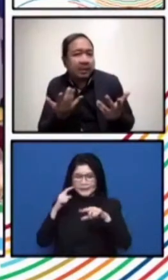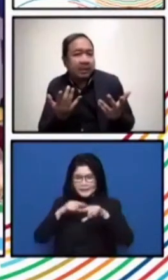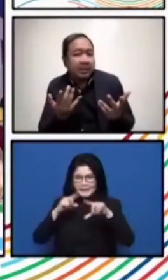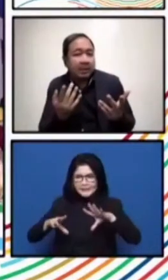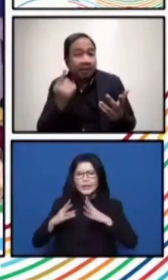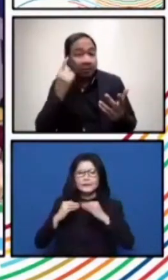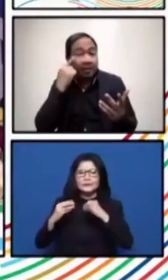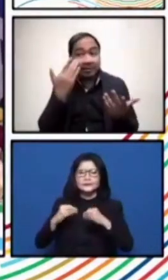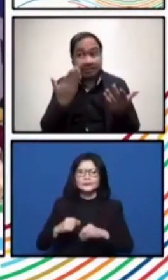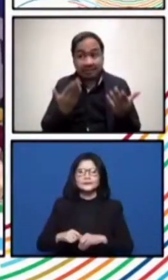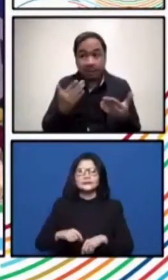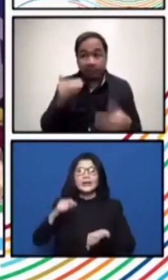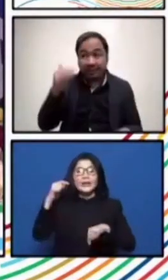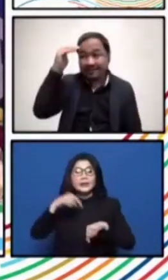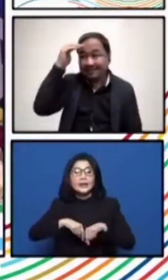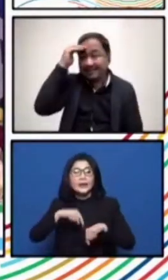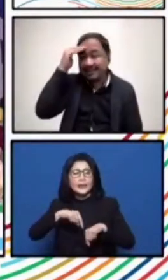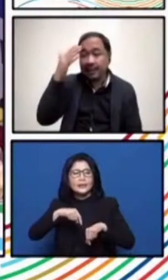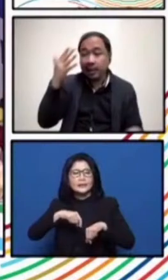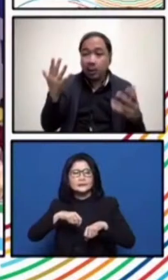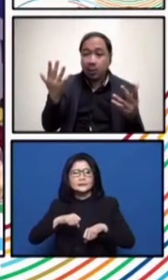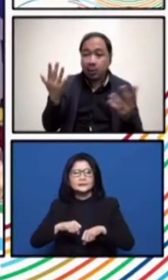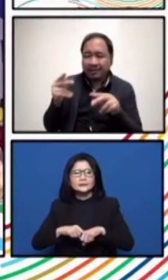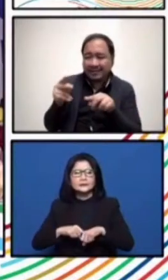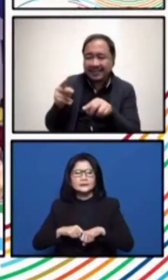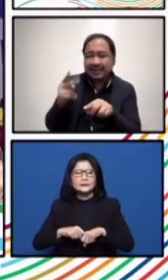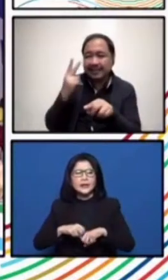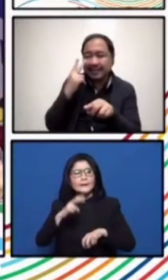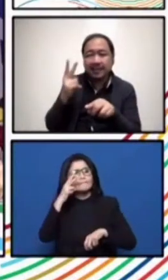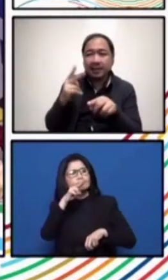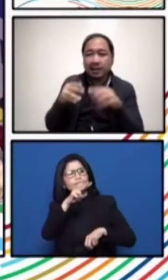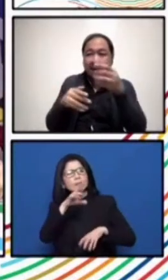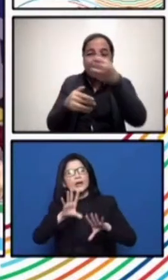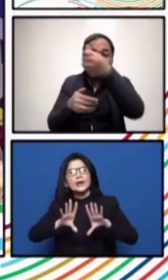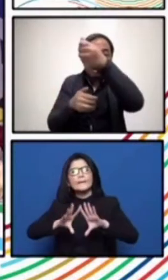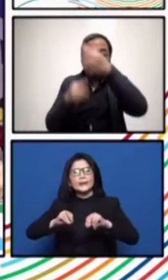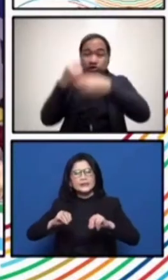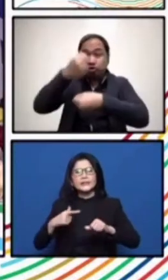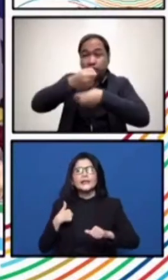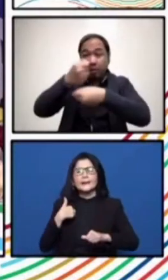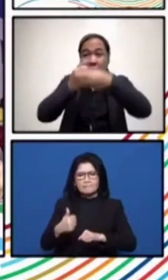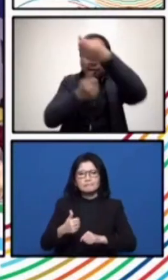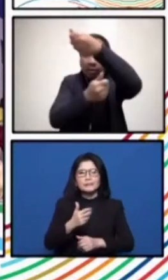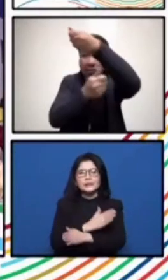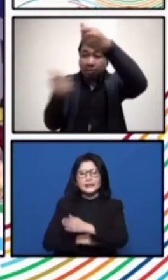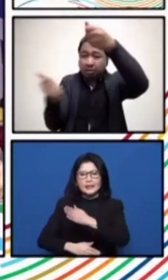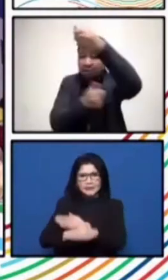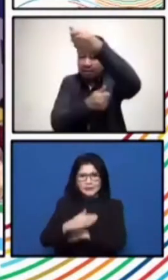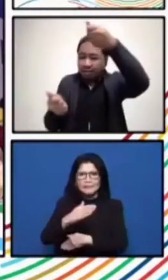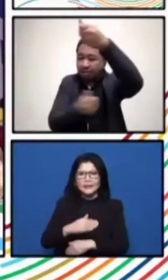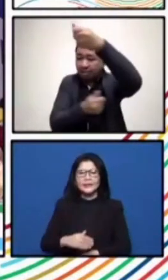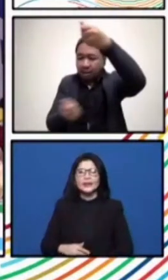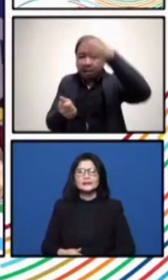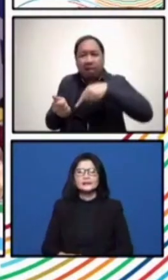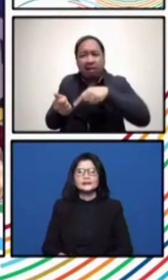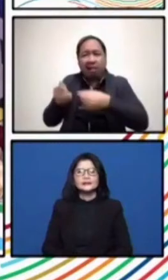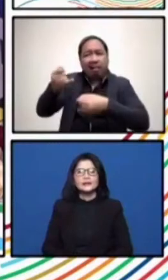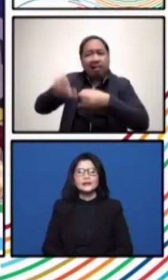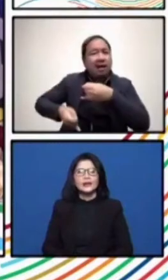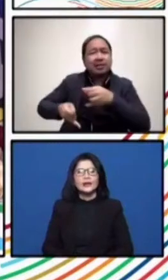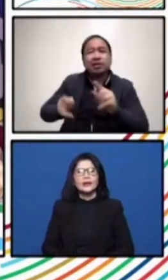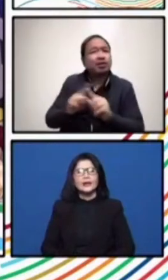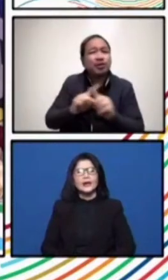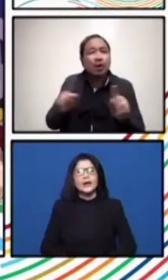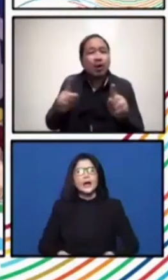we are looking at the lower kind of jobs to go to people with disability it is all jobs any job in the I.T segment